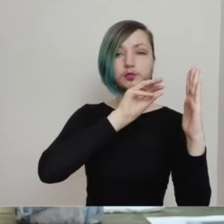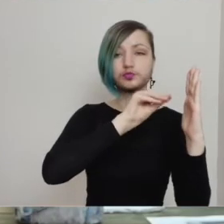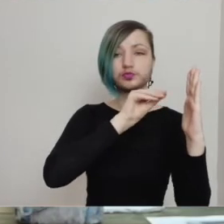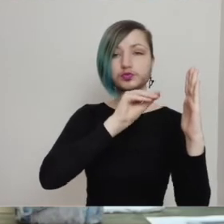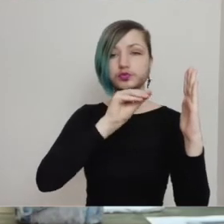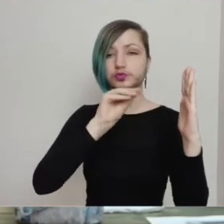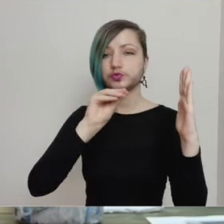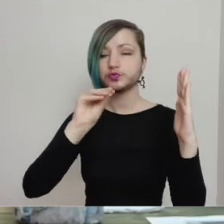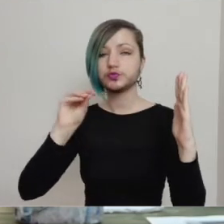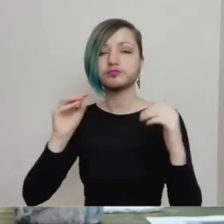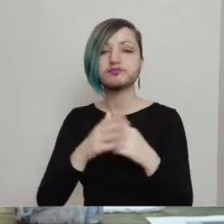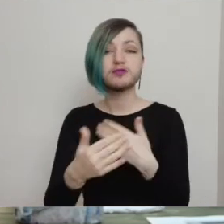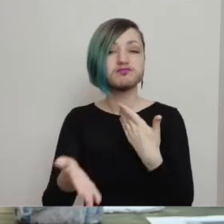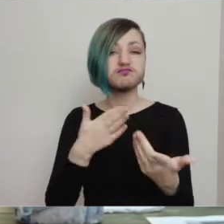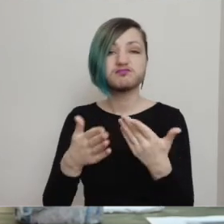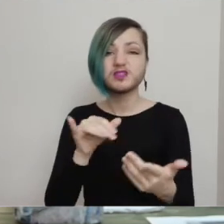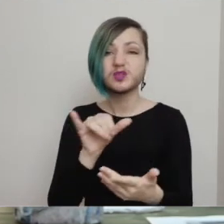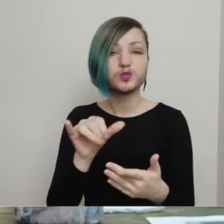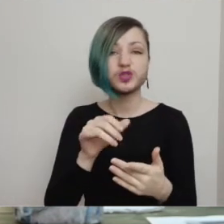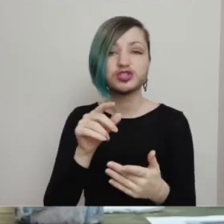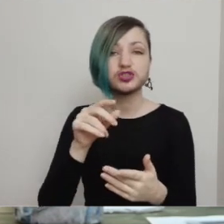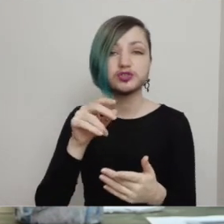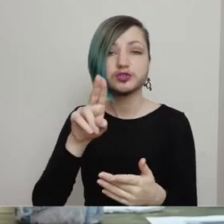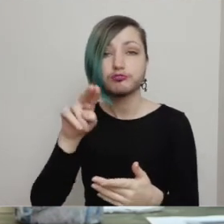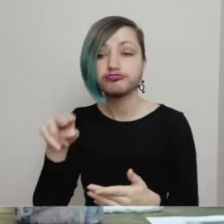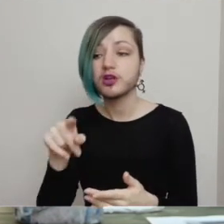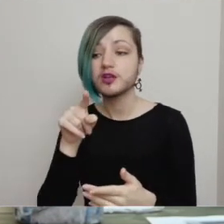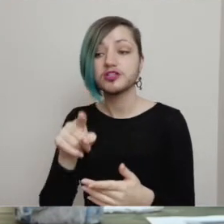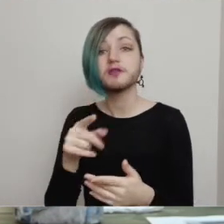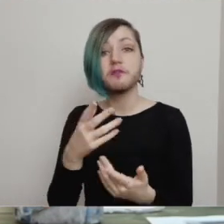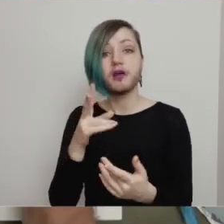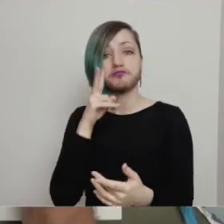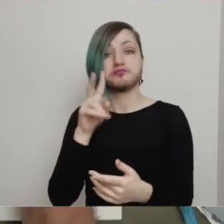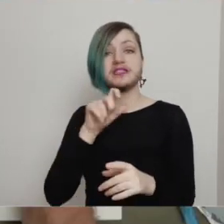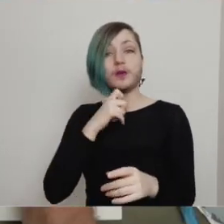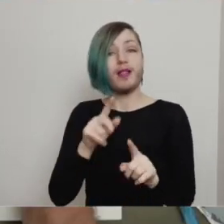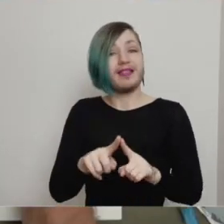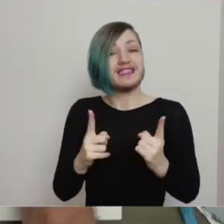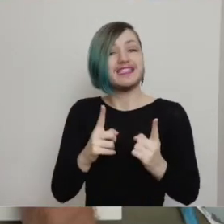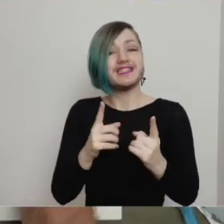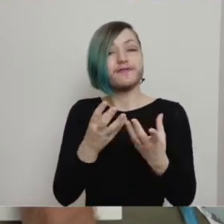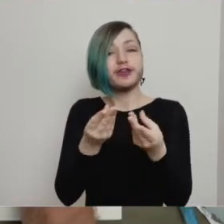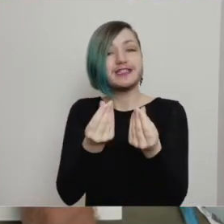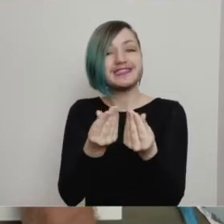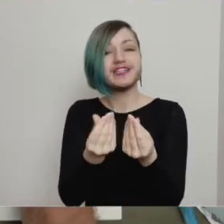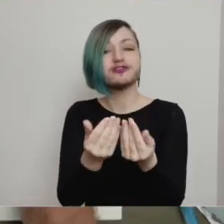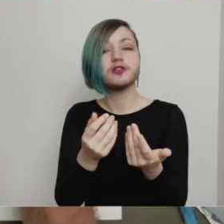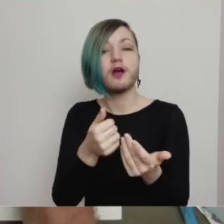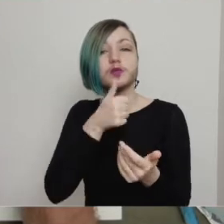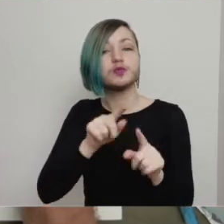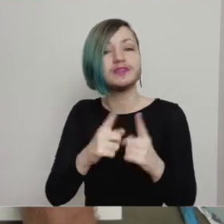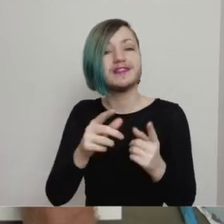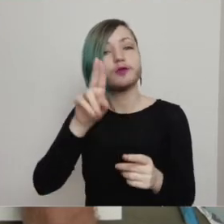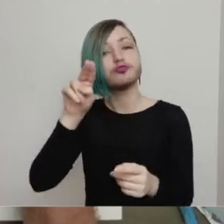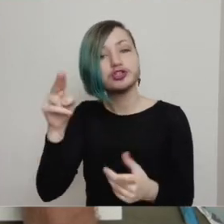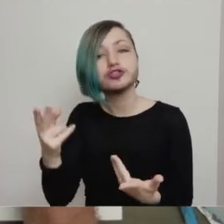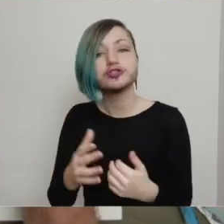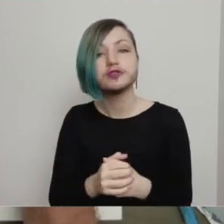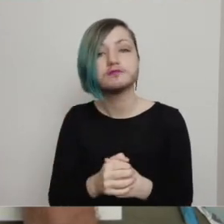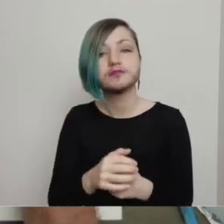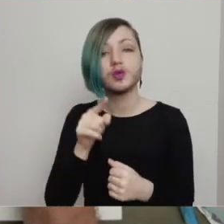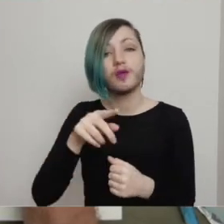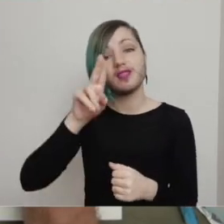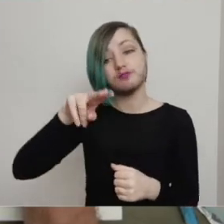Whatever sort of brush you end up using, you'll find you get different types of marks. You know, this is a slightly